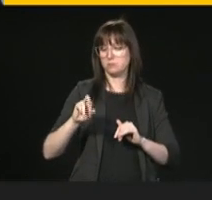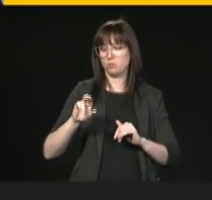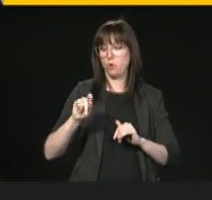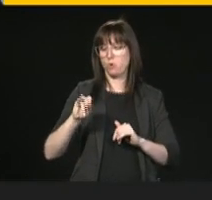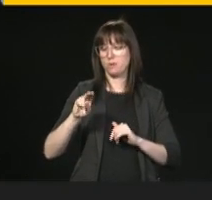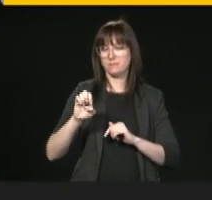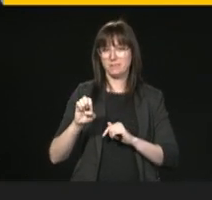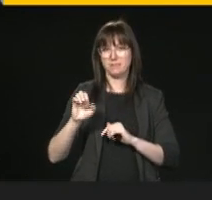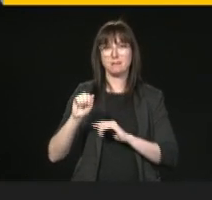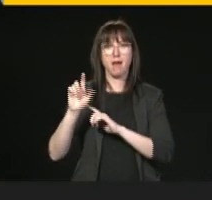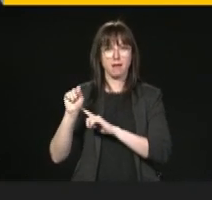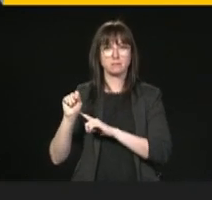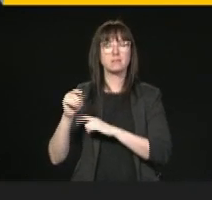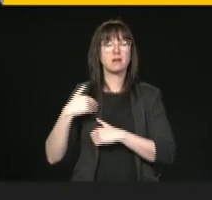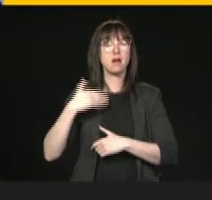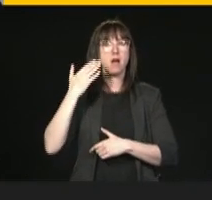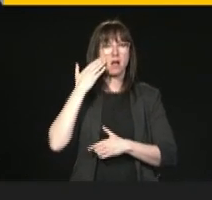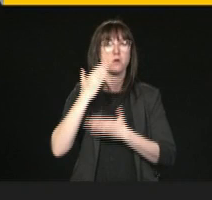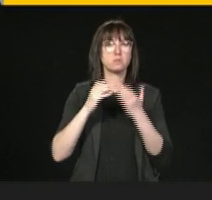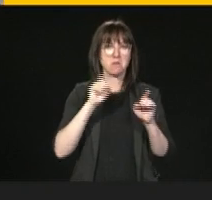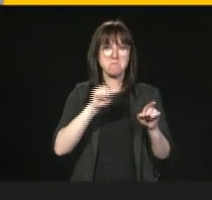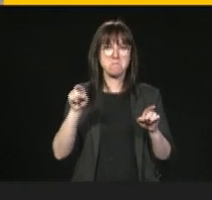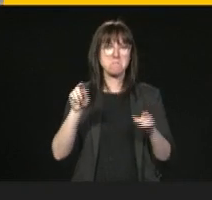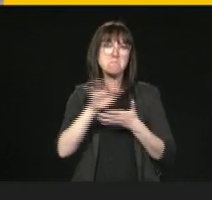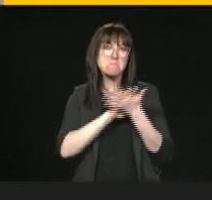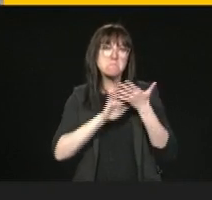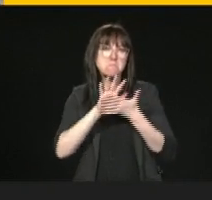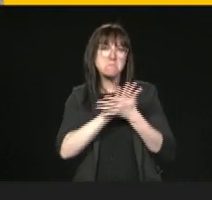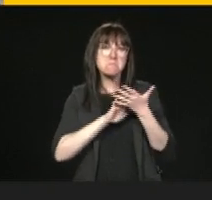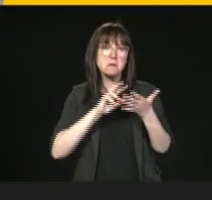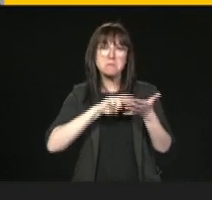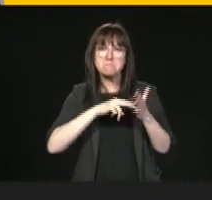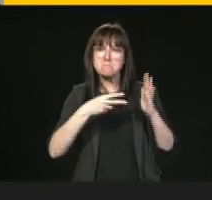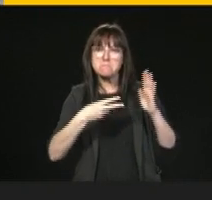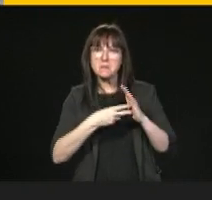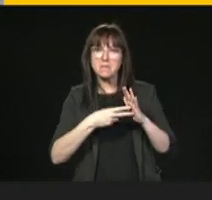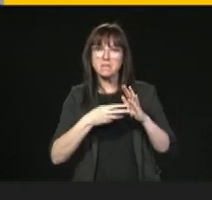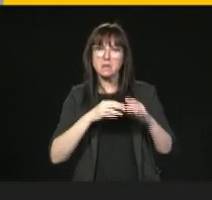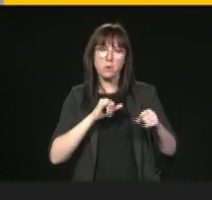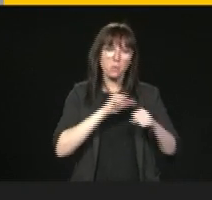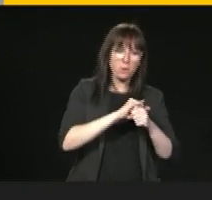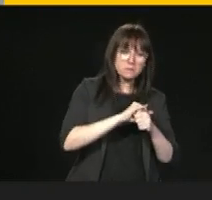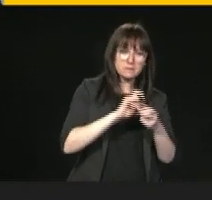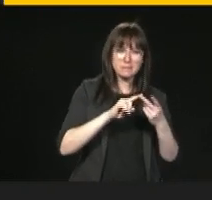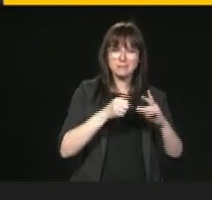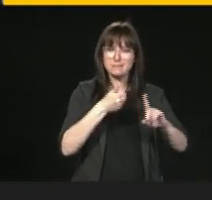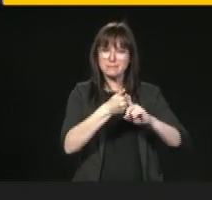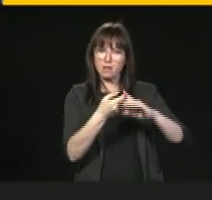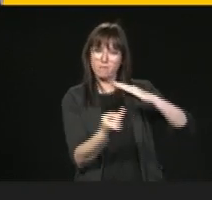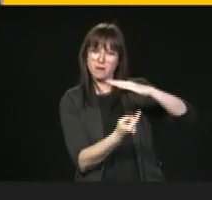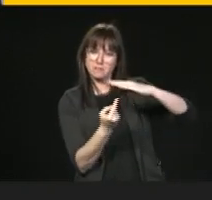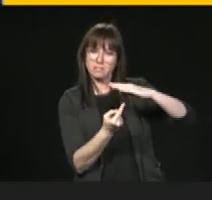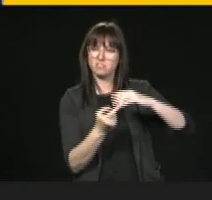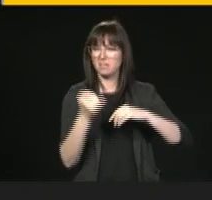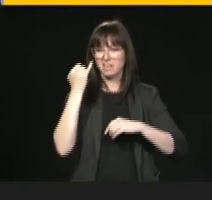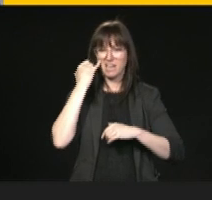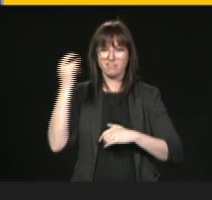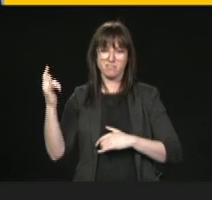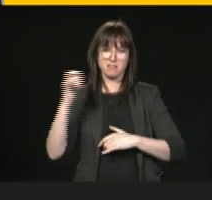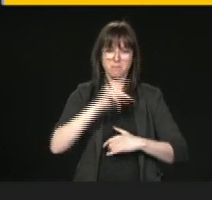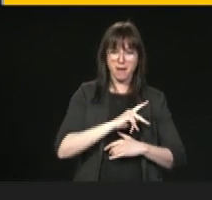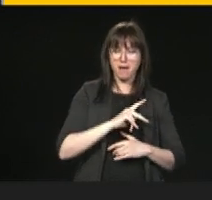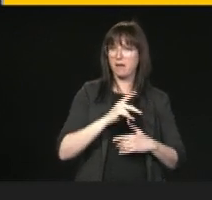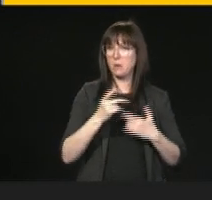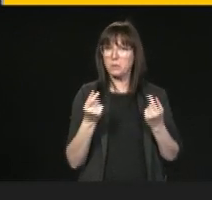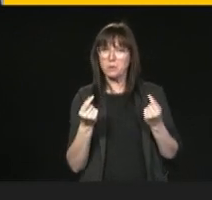some confusion in terms of quarantine, self-isolation, what happens to travelers coming back. So I'd like to maybe unpack that to make it crystal clear